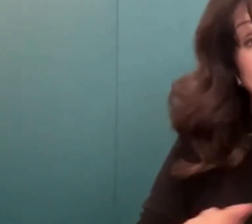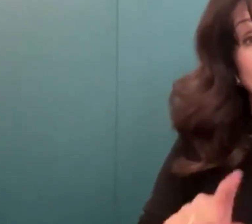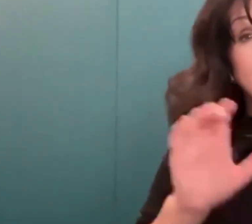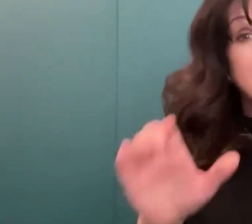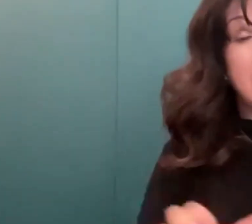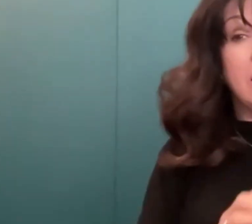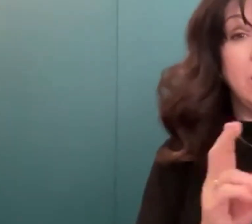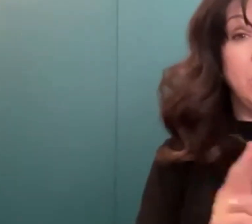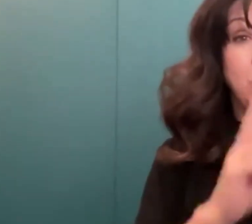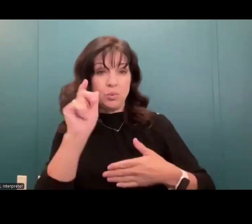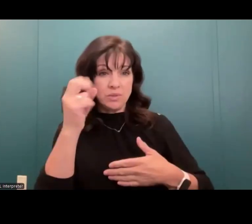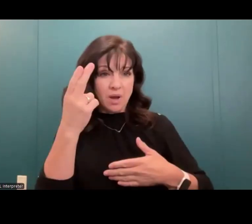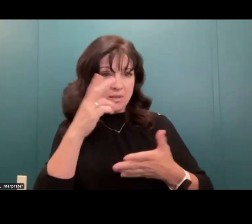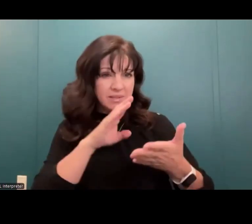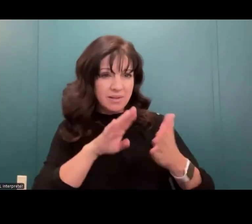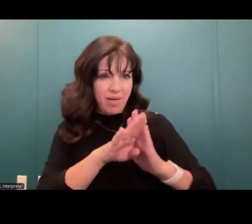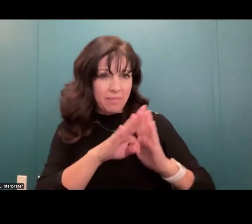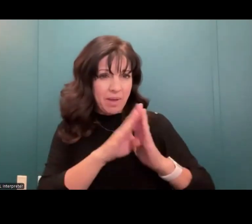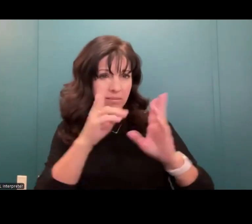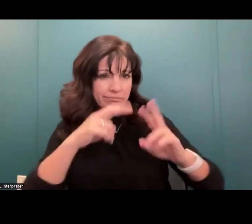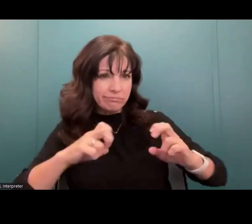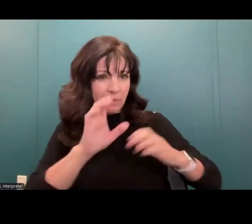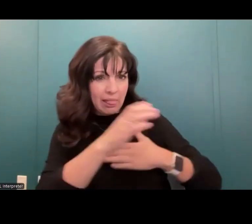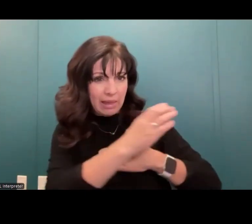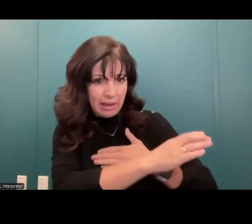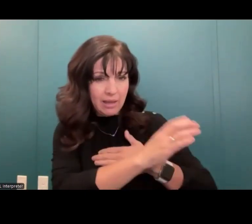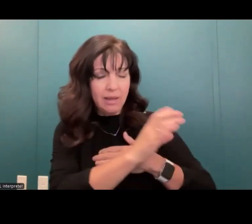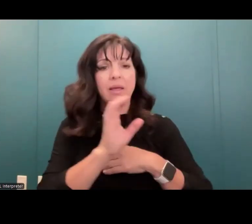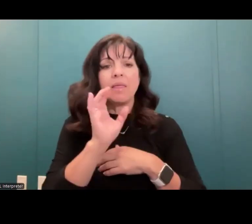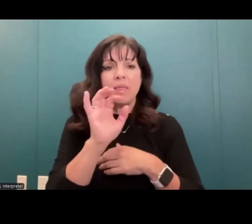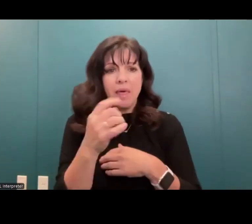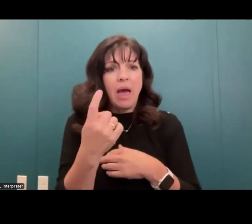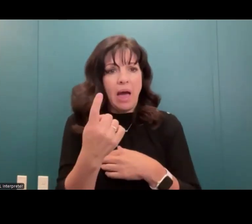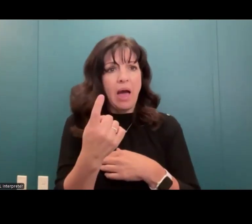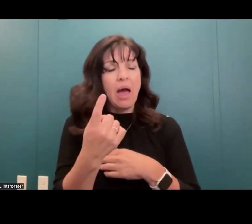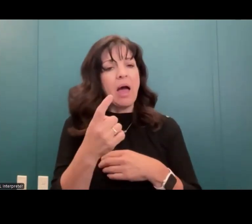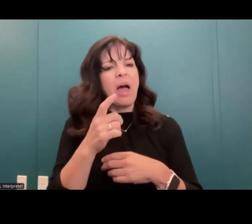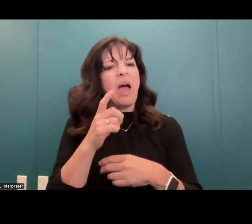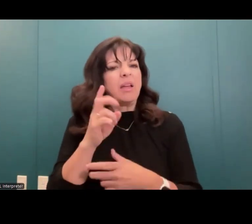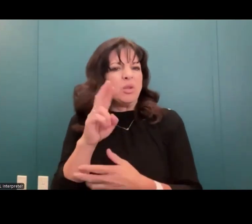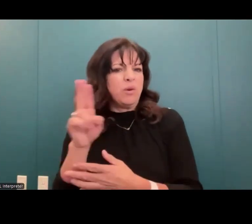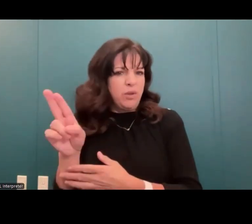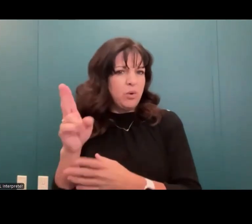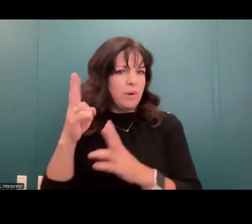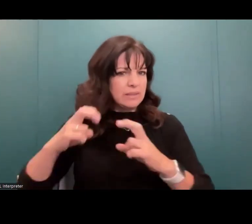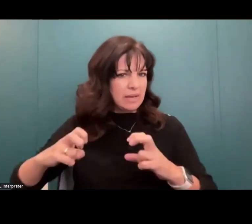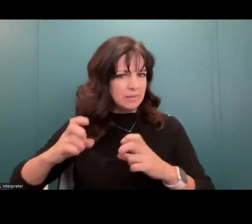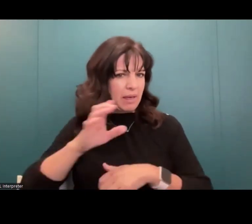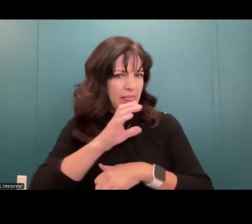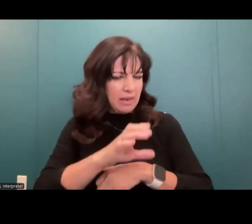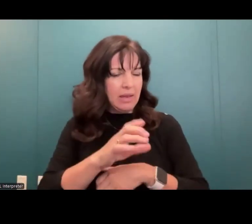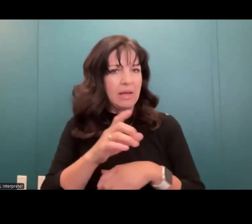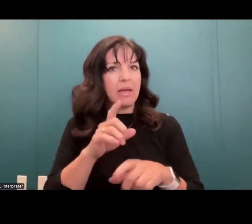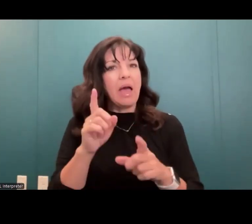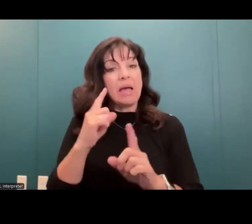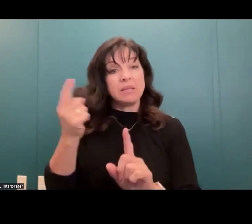Developmental Assessment Clinic, UDAC, which is, over the University of Utah Assessment Clinic, and that actually specifically looked at